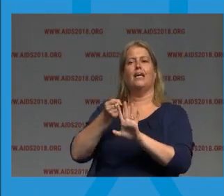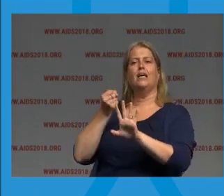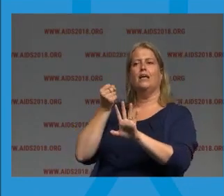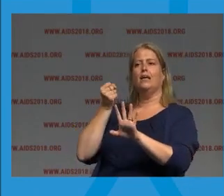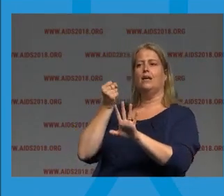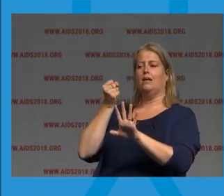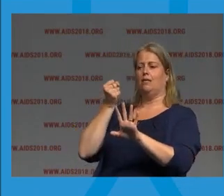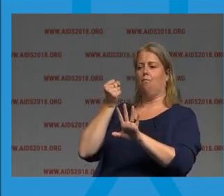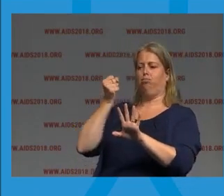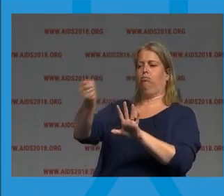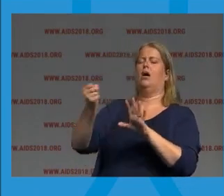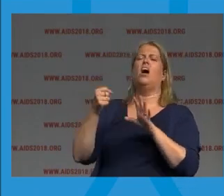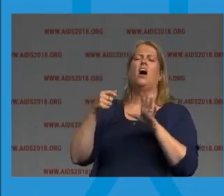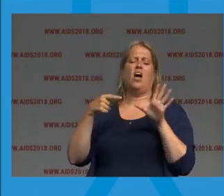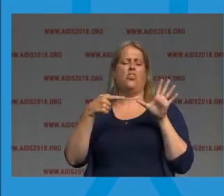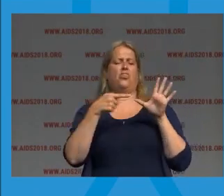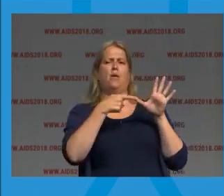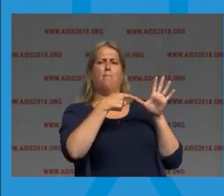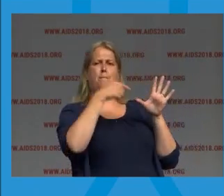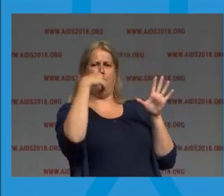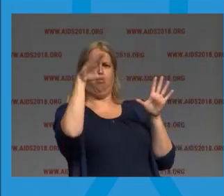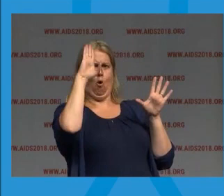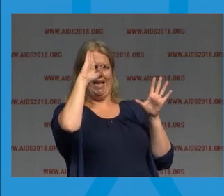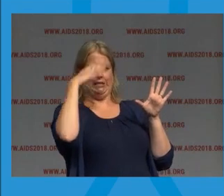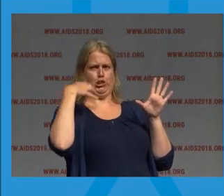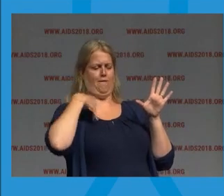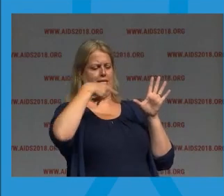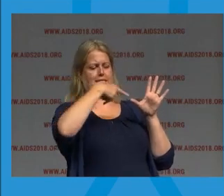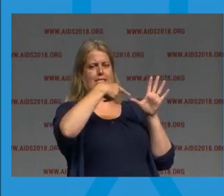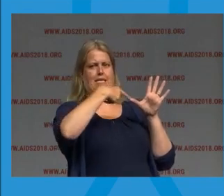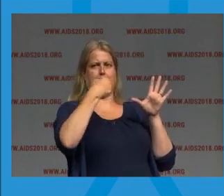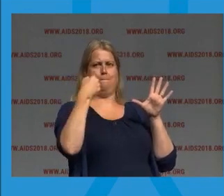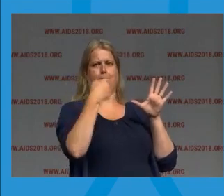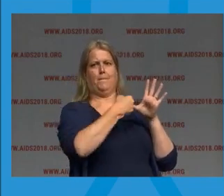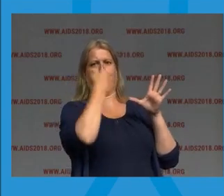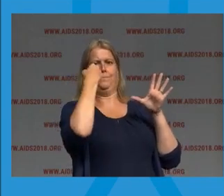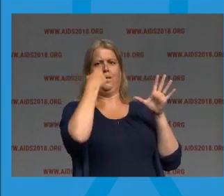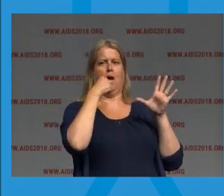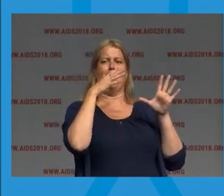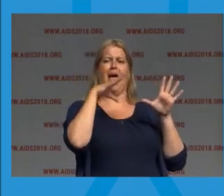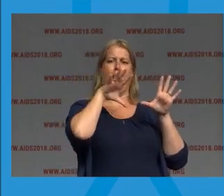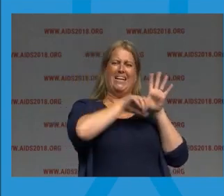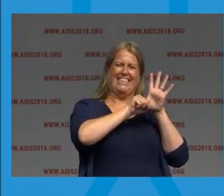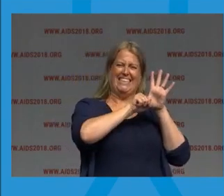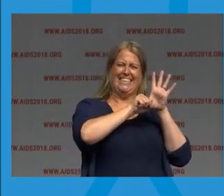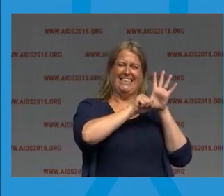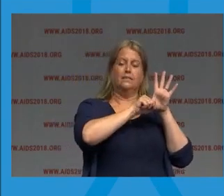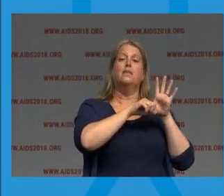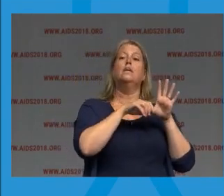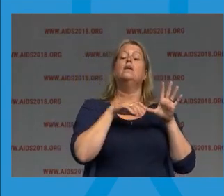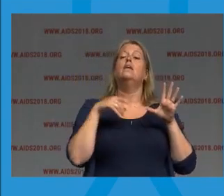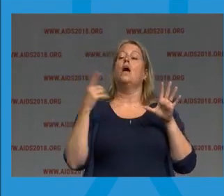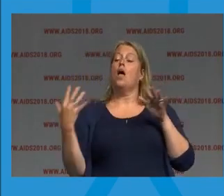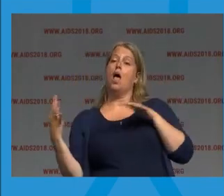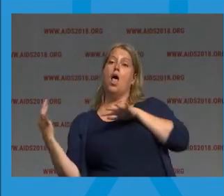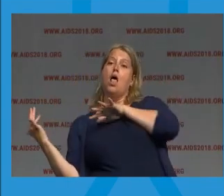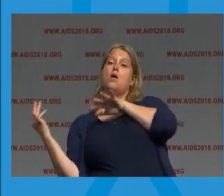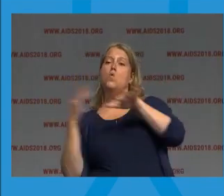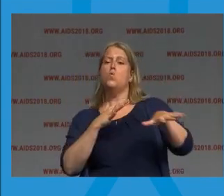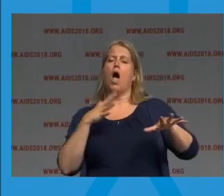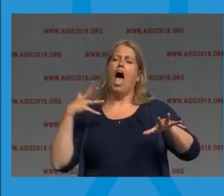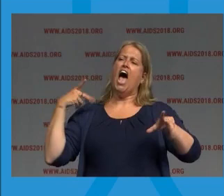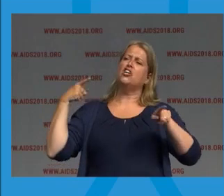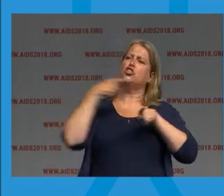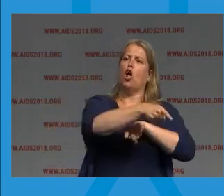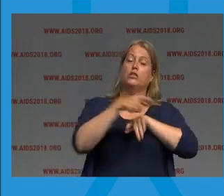thumb of the police officer. And when that happened, he was violently assaulted. And